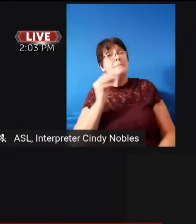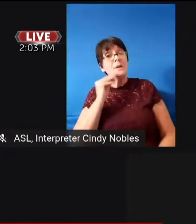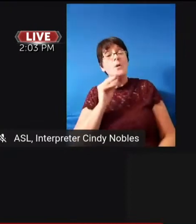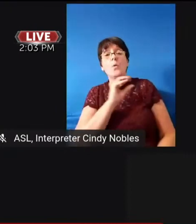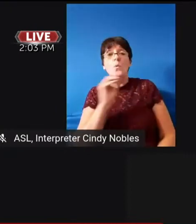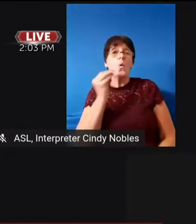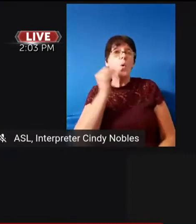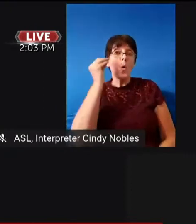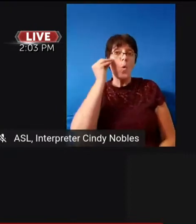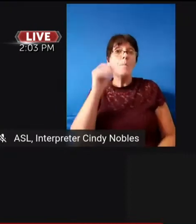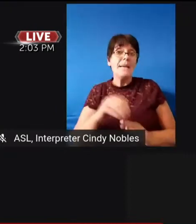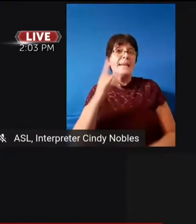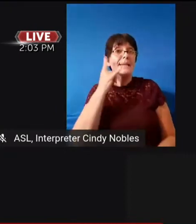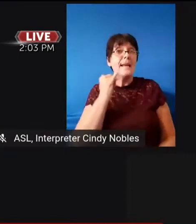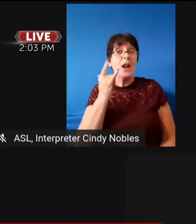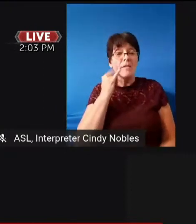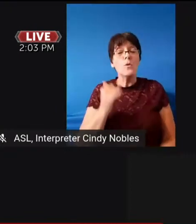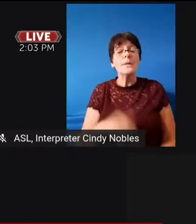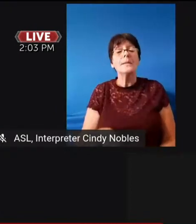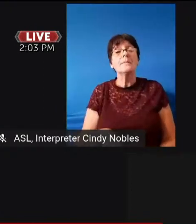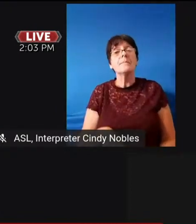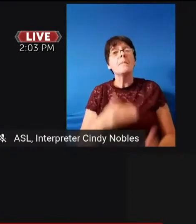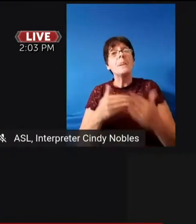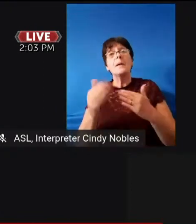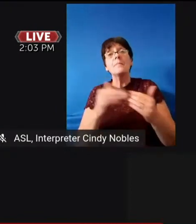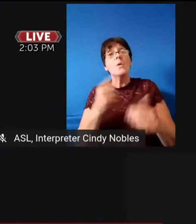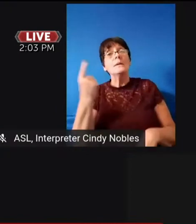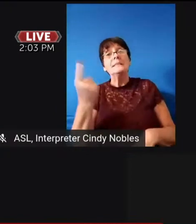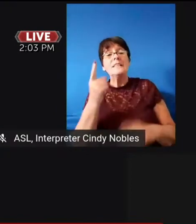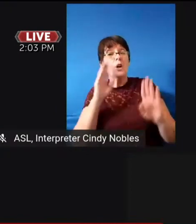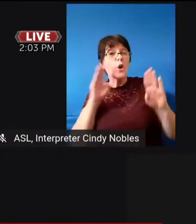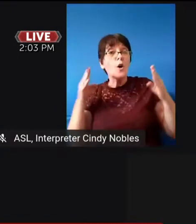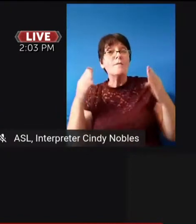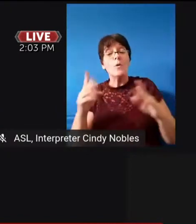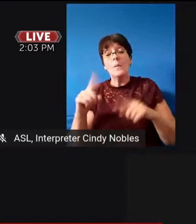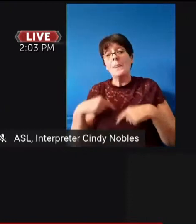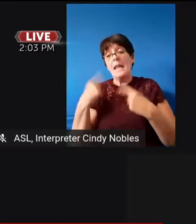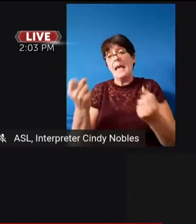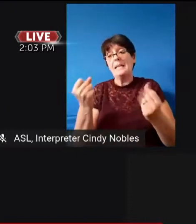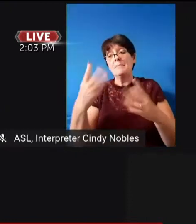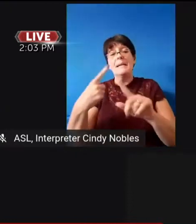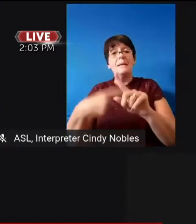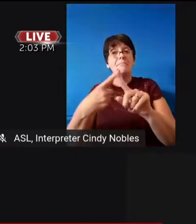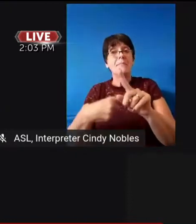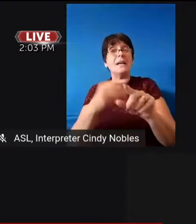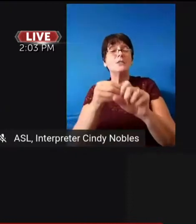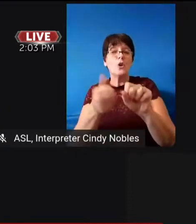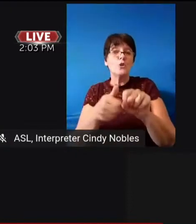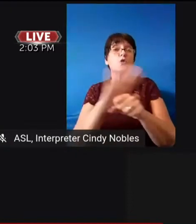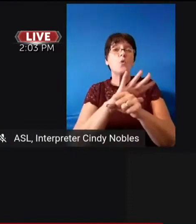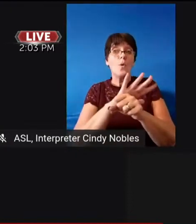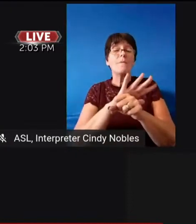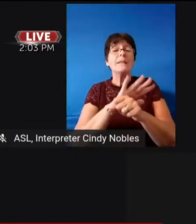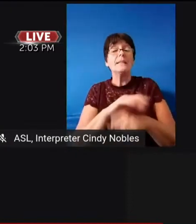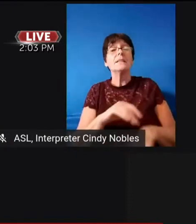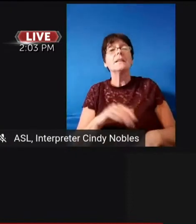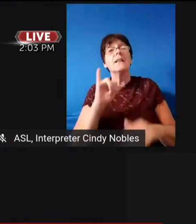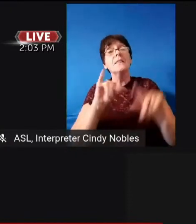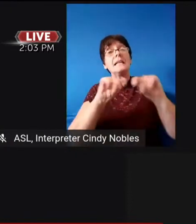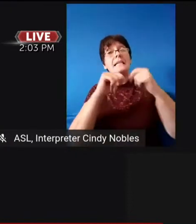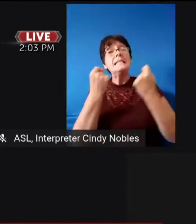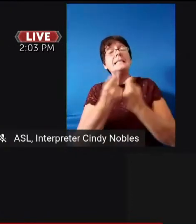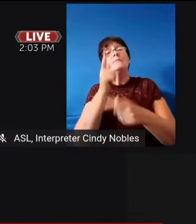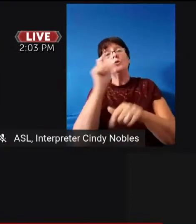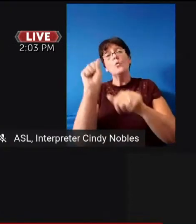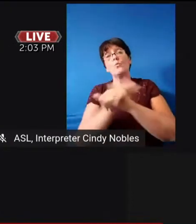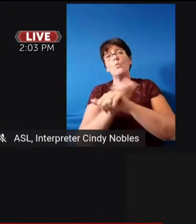state. Despite the really almost singular focus over the last many months around COVID, the teams that are working